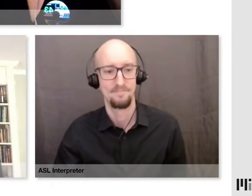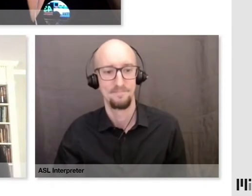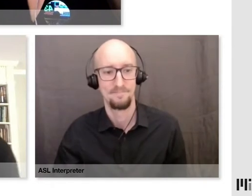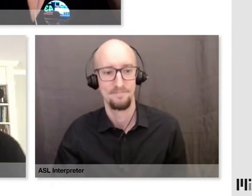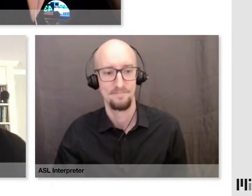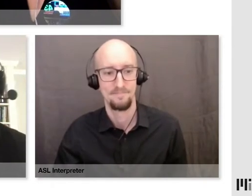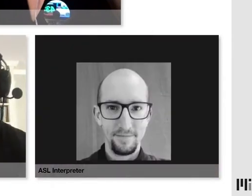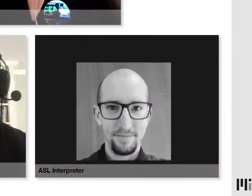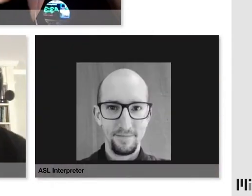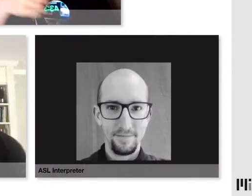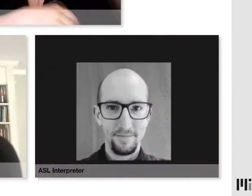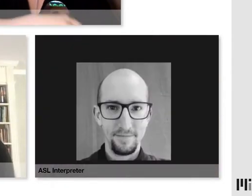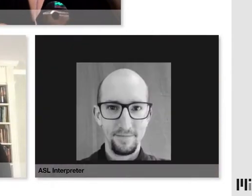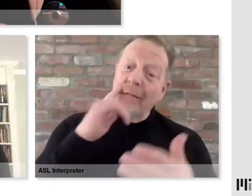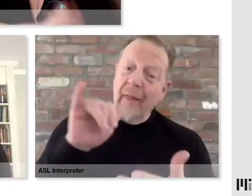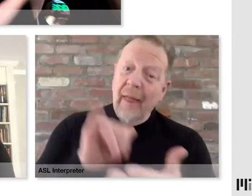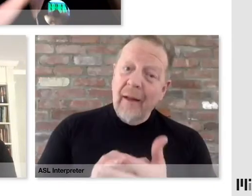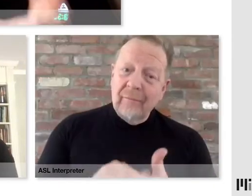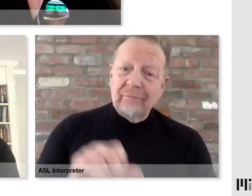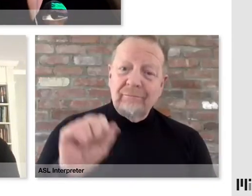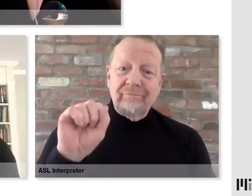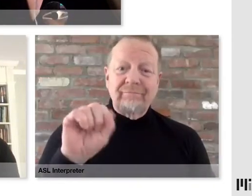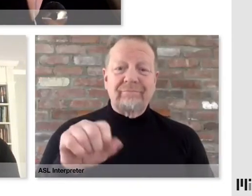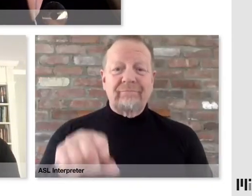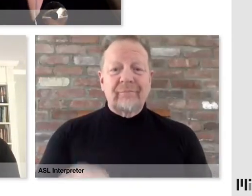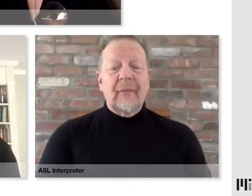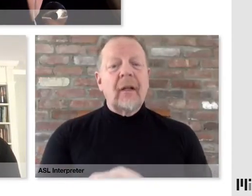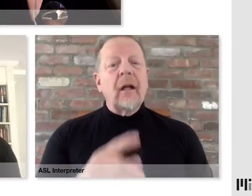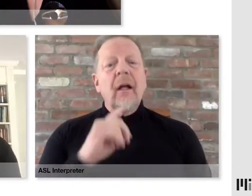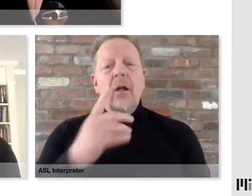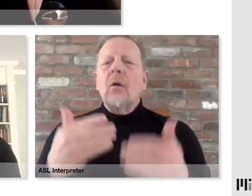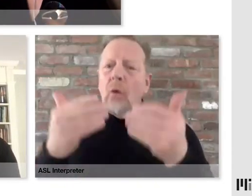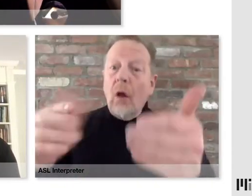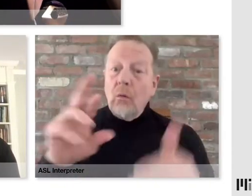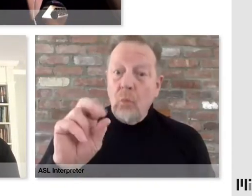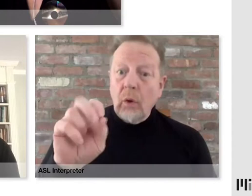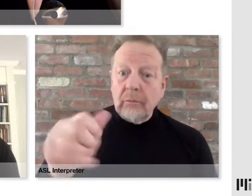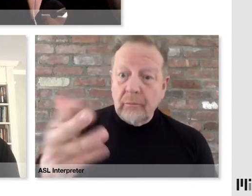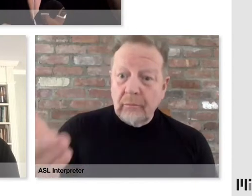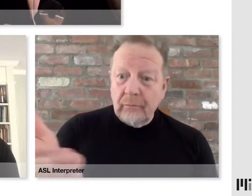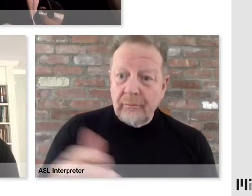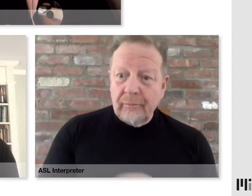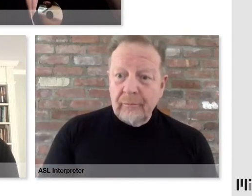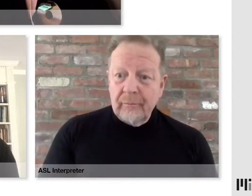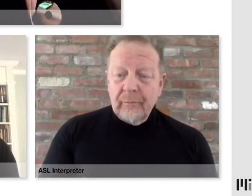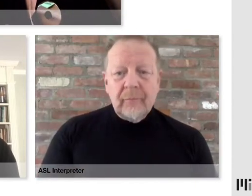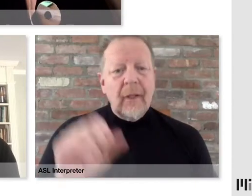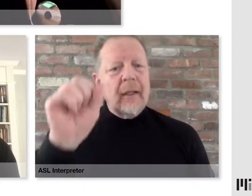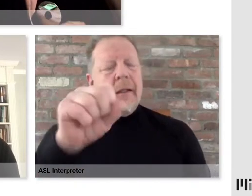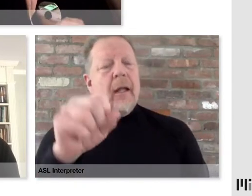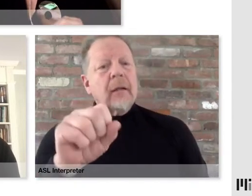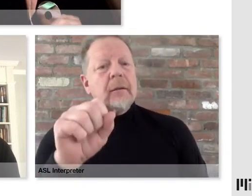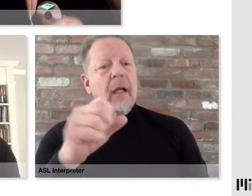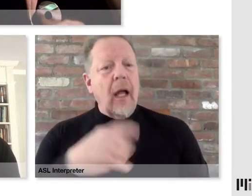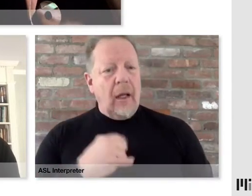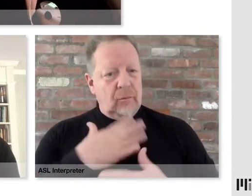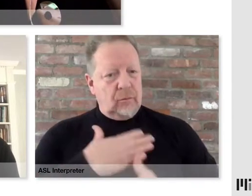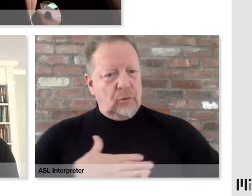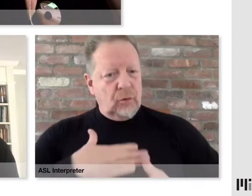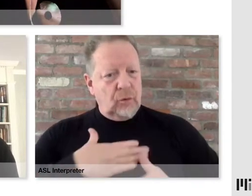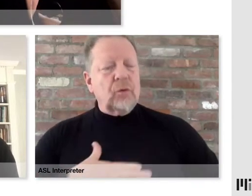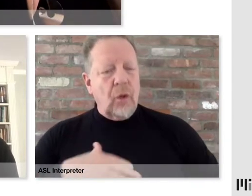Well, thank you for that. I mean, that, yeah, go ahead, Rosa. Yeah, please. I enjoy this bridge